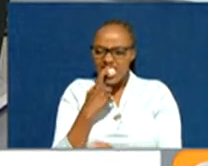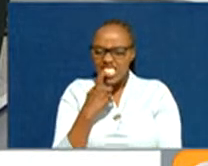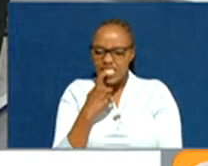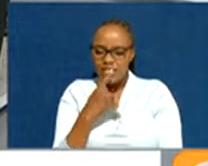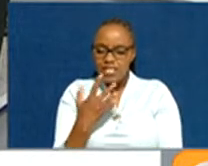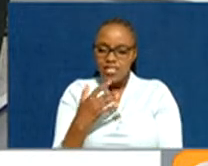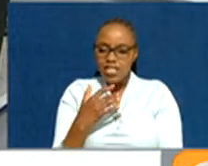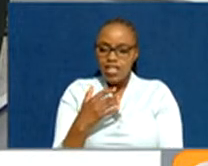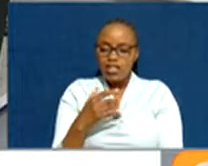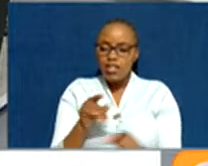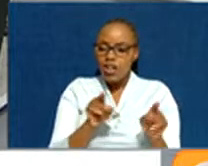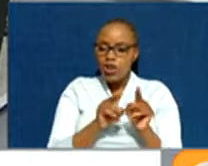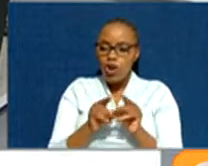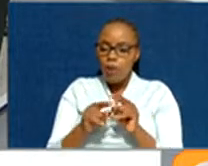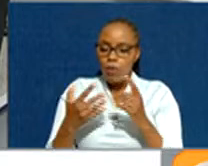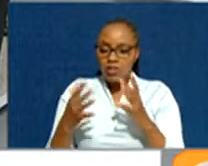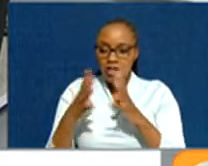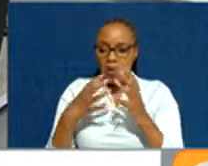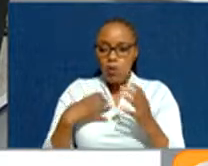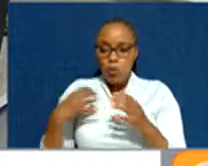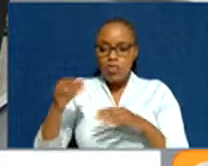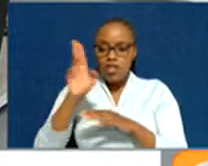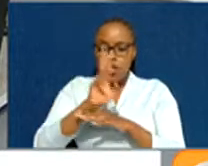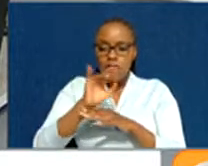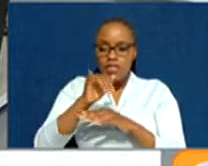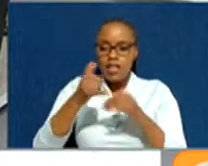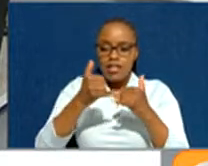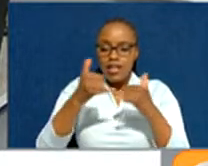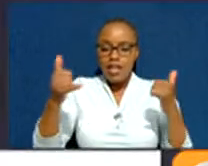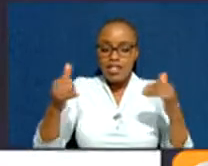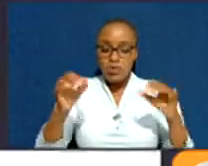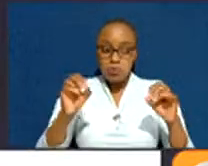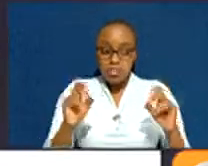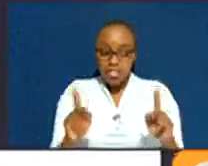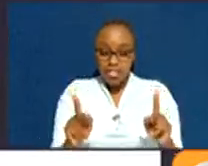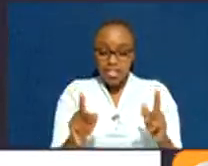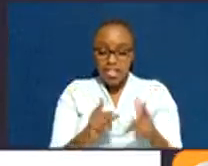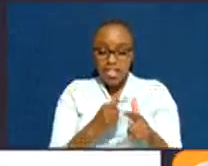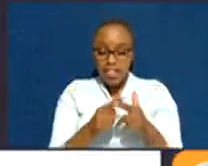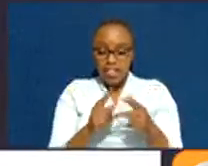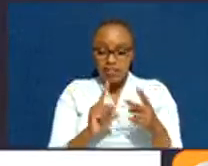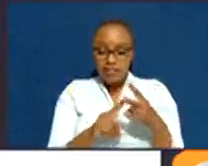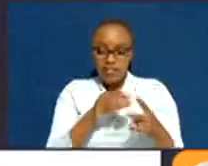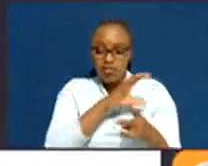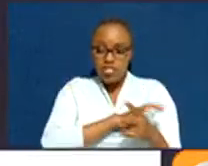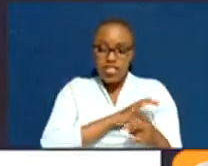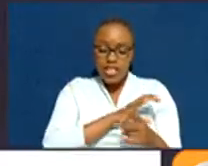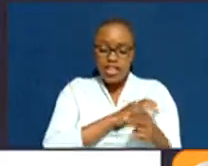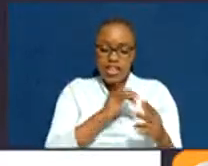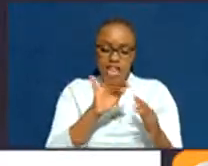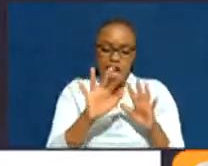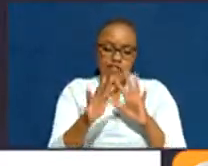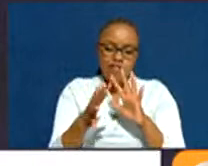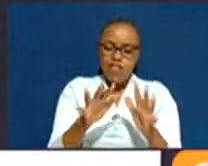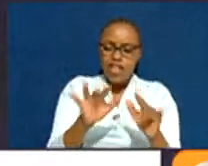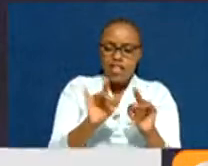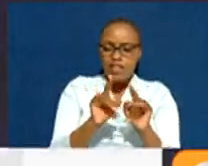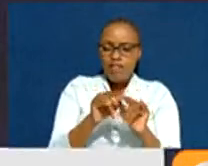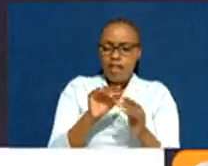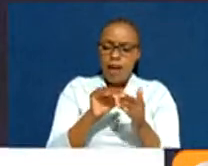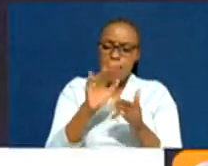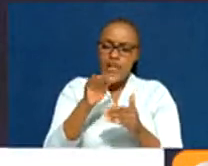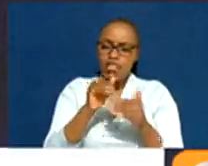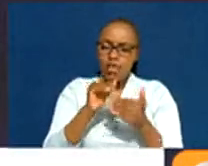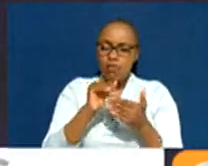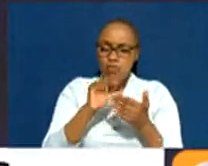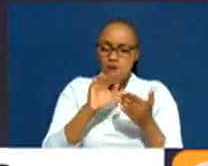the extreme New Zealand, right? And Canada. That's fairly much more of